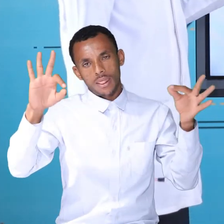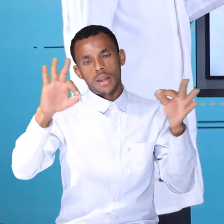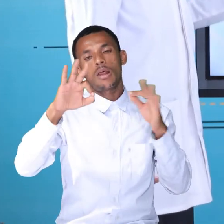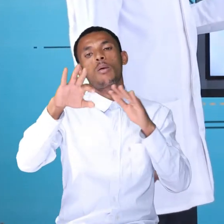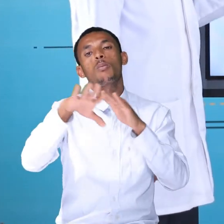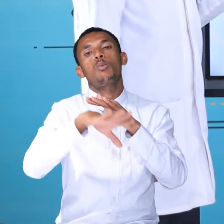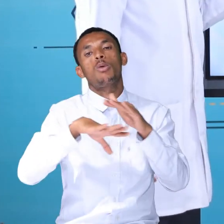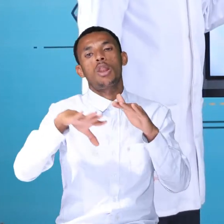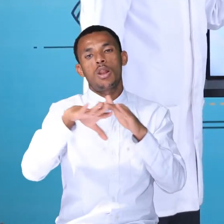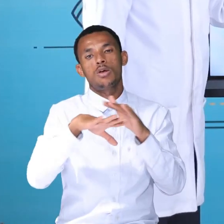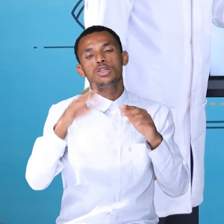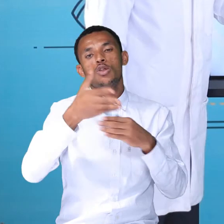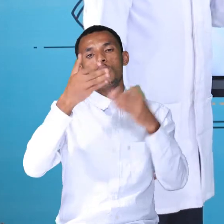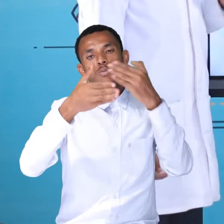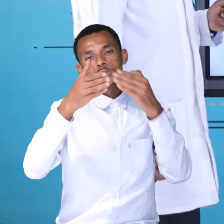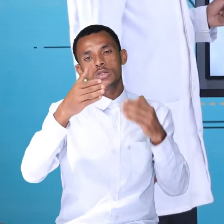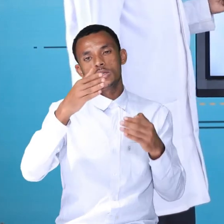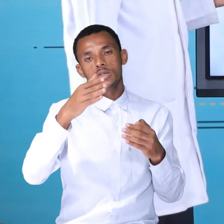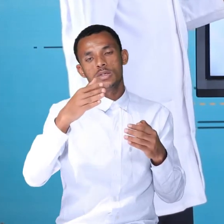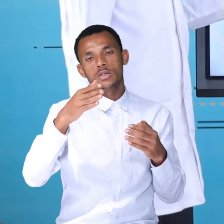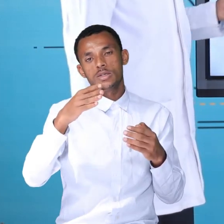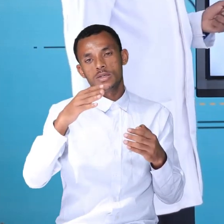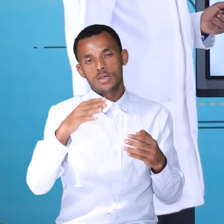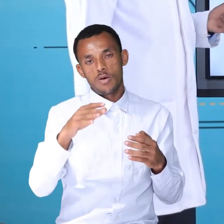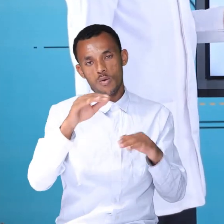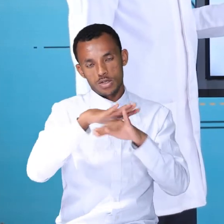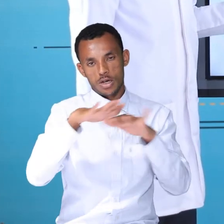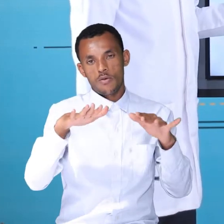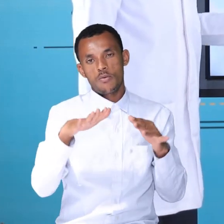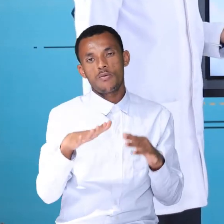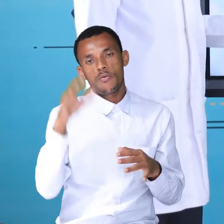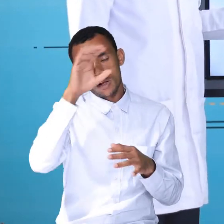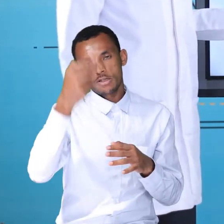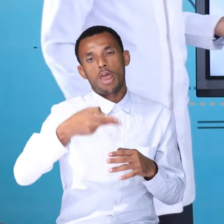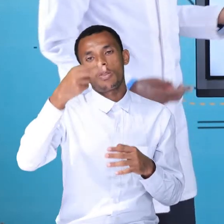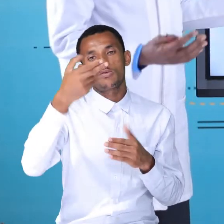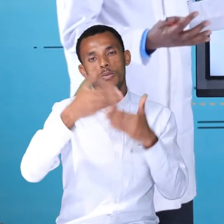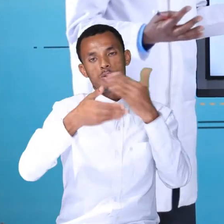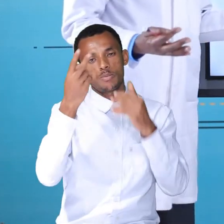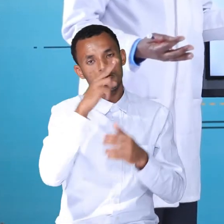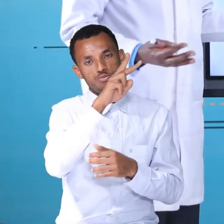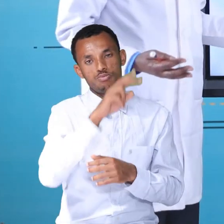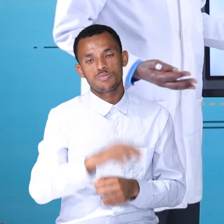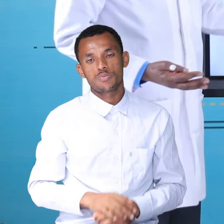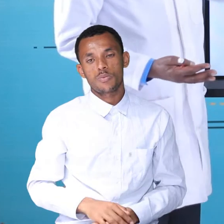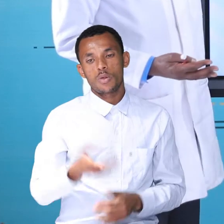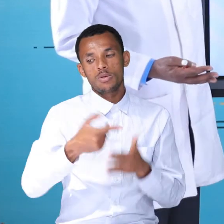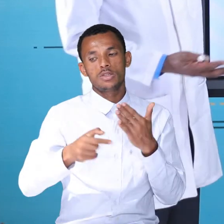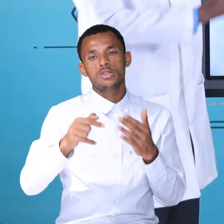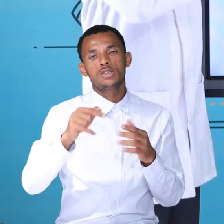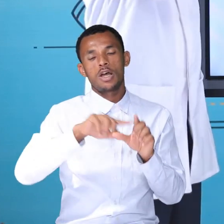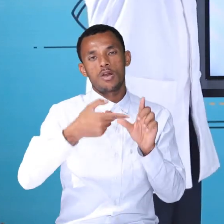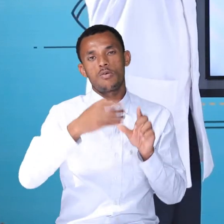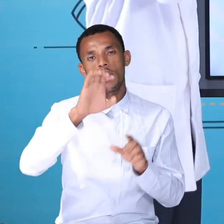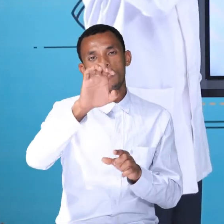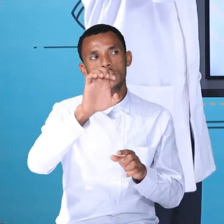30 degrees, as measured from the same point on the ground, find the height of the building. What is the angle of elevation? If